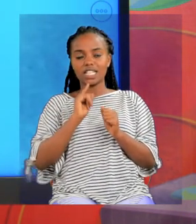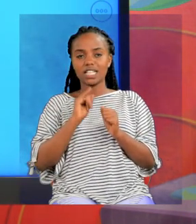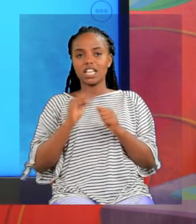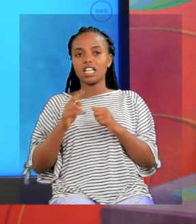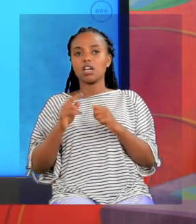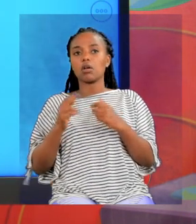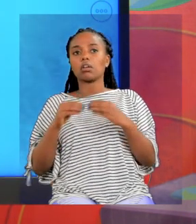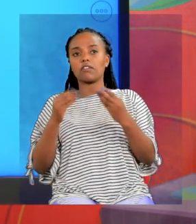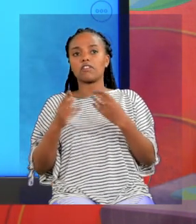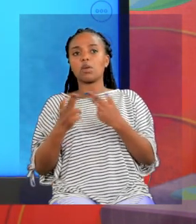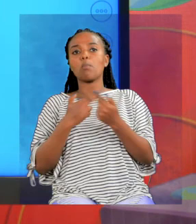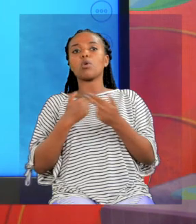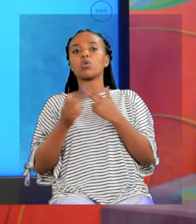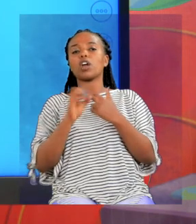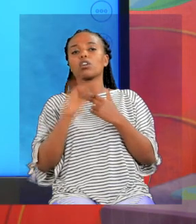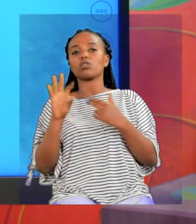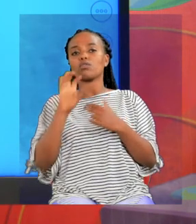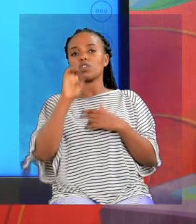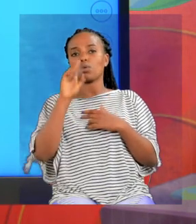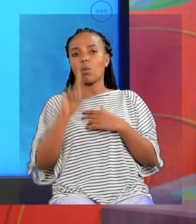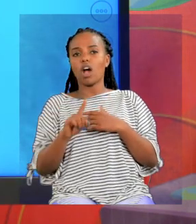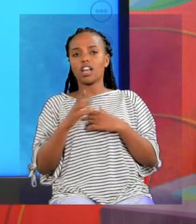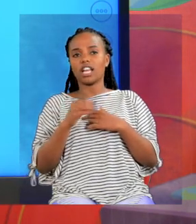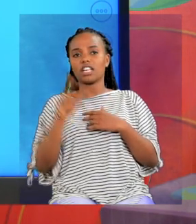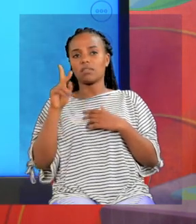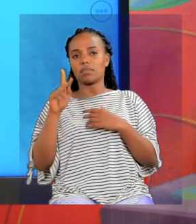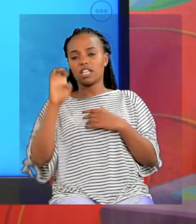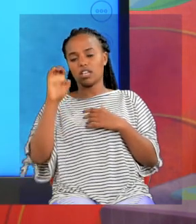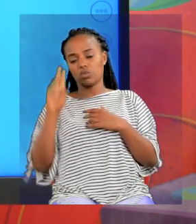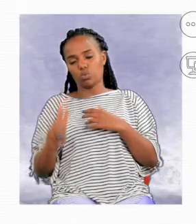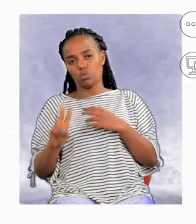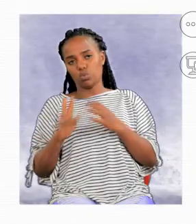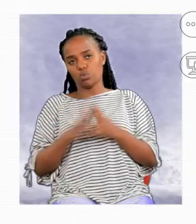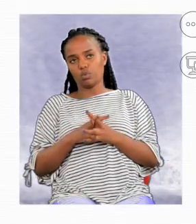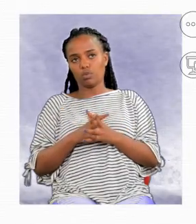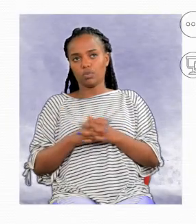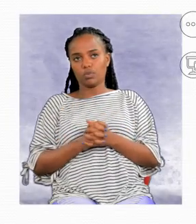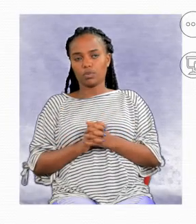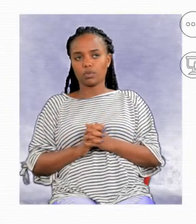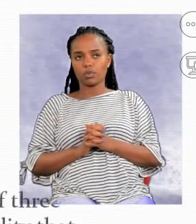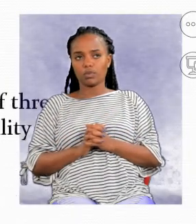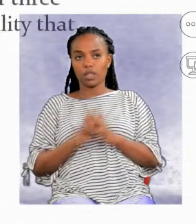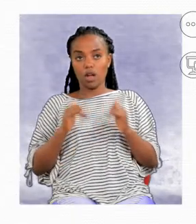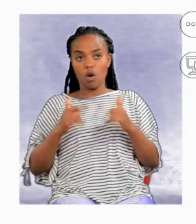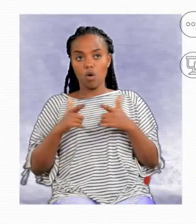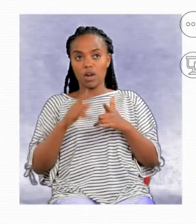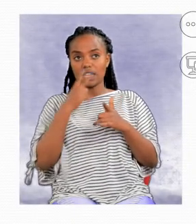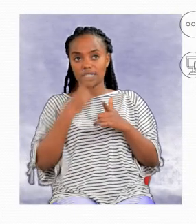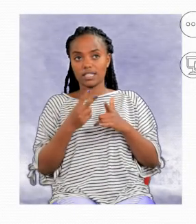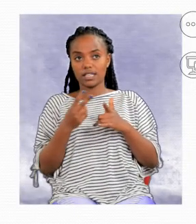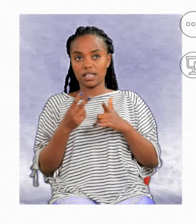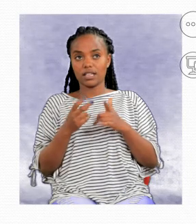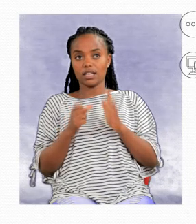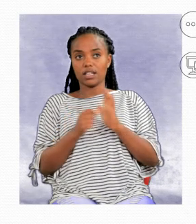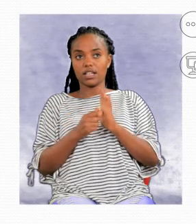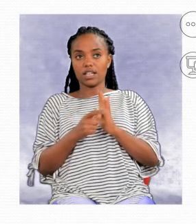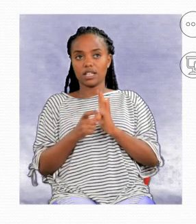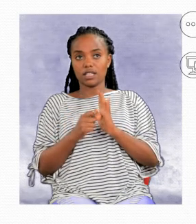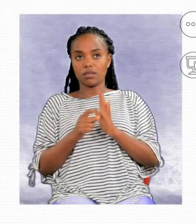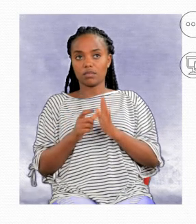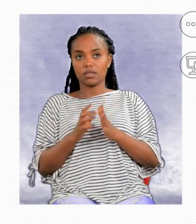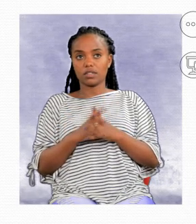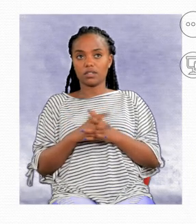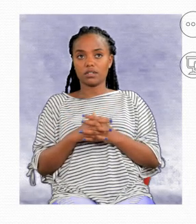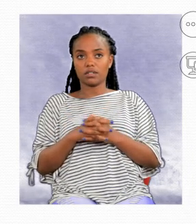of probability of E1 and probability of E2. Now let's see example.